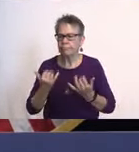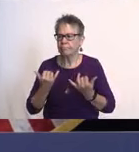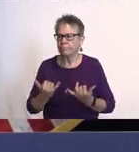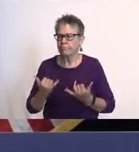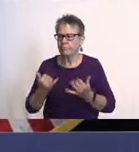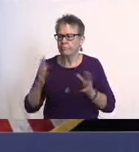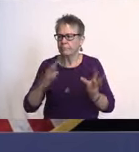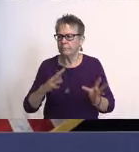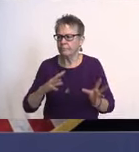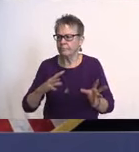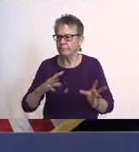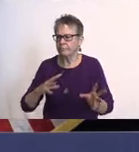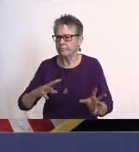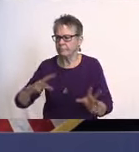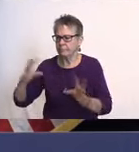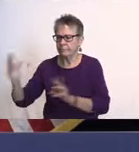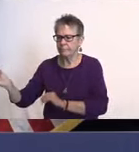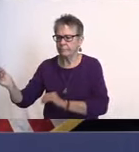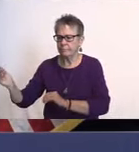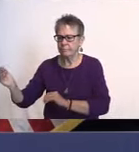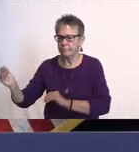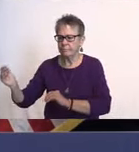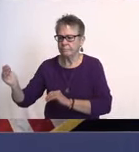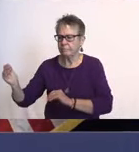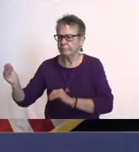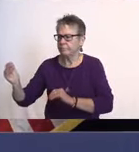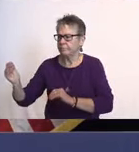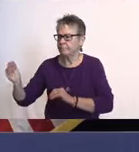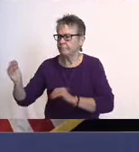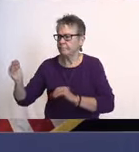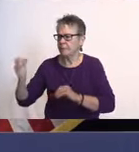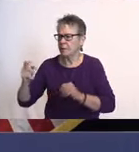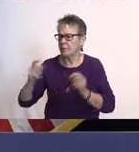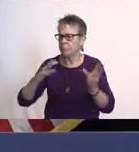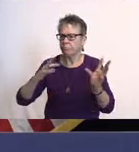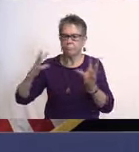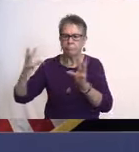Do we leave? Can I go back to my building? Or